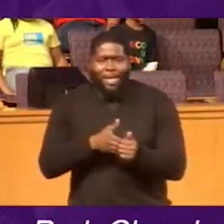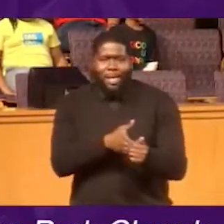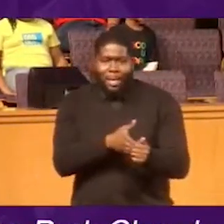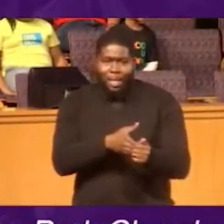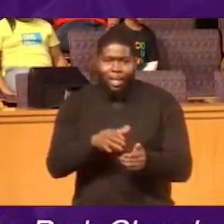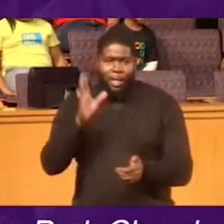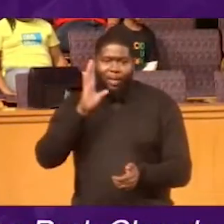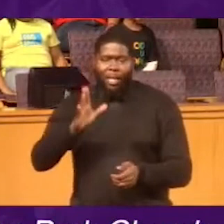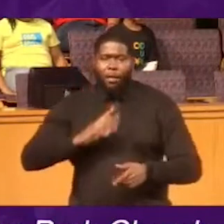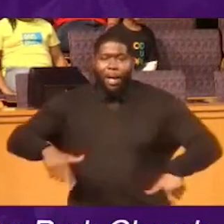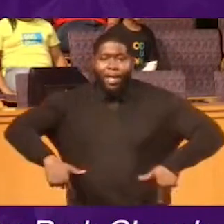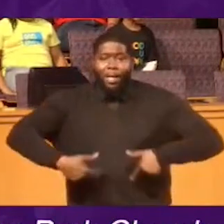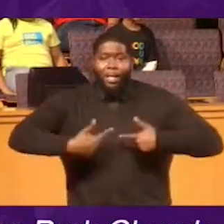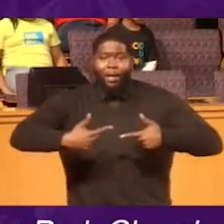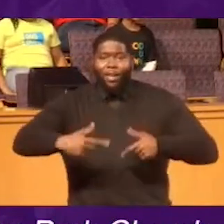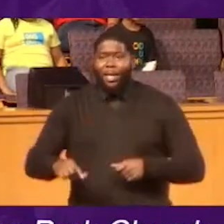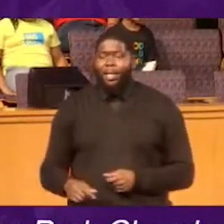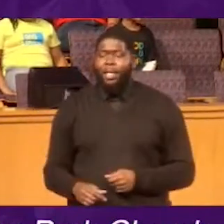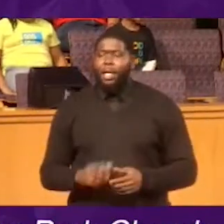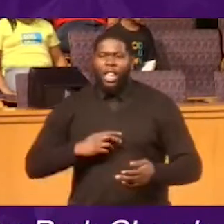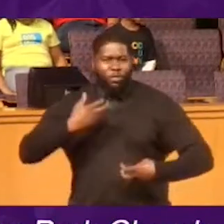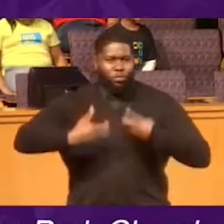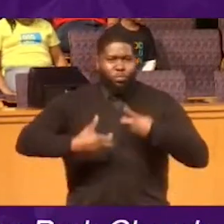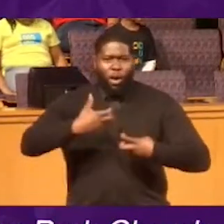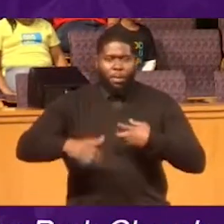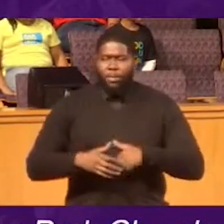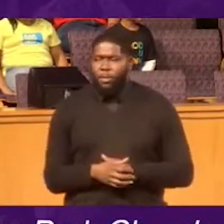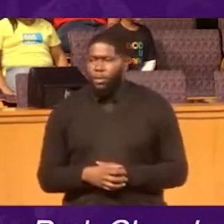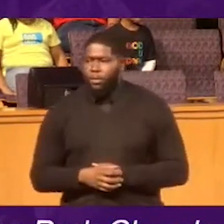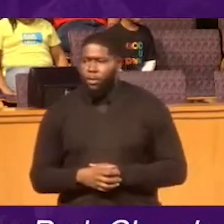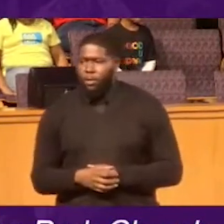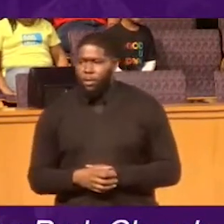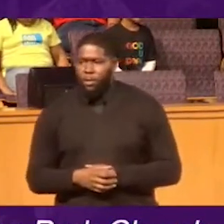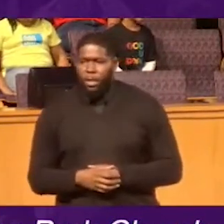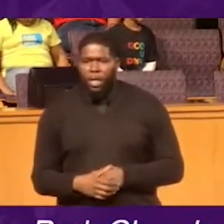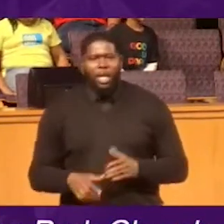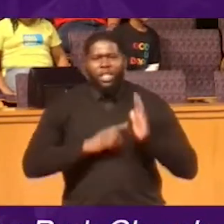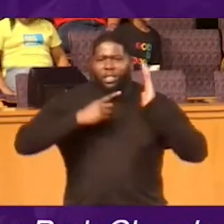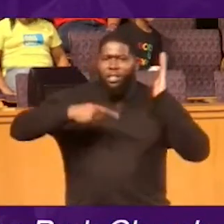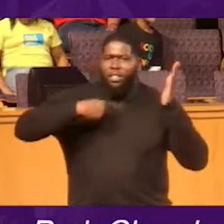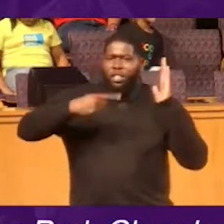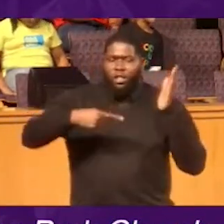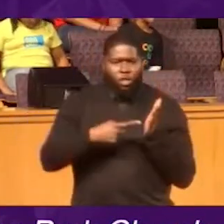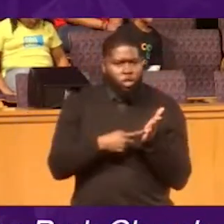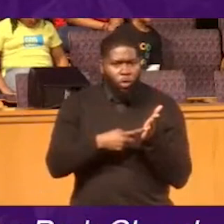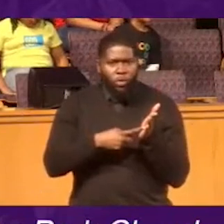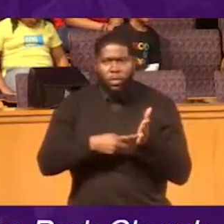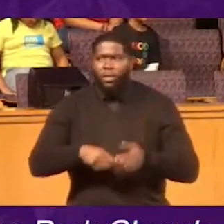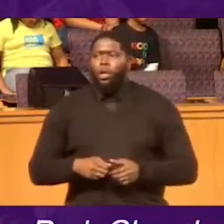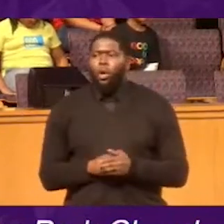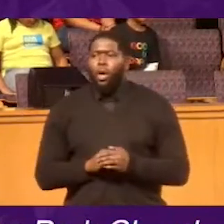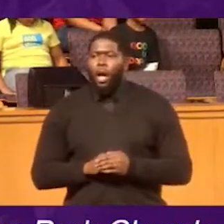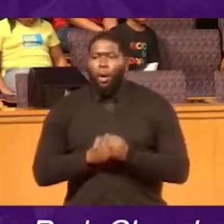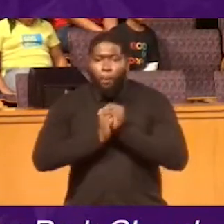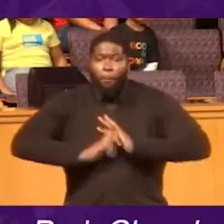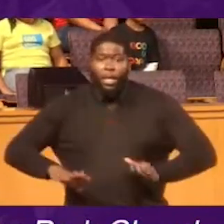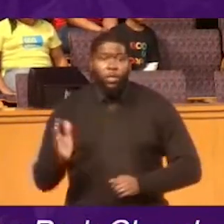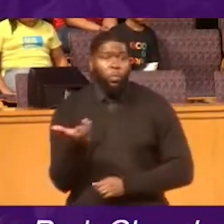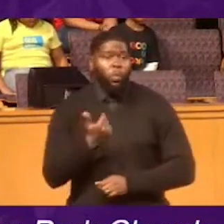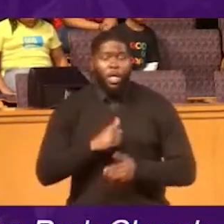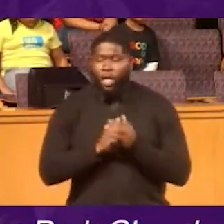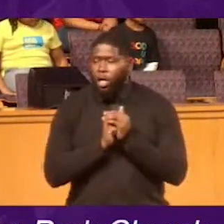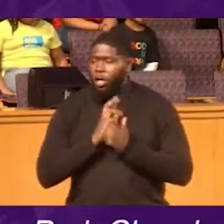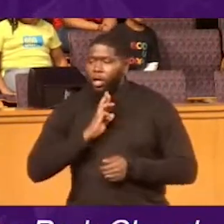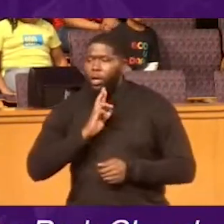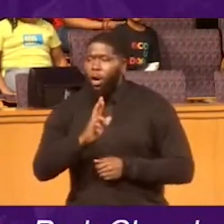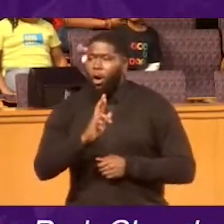about life and life's issues. It's just another testament. It just shows us again how blessed we really are. You